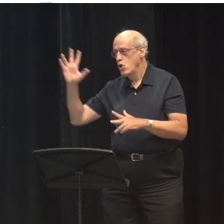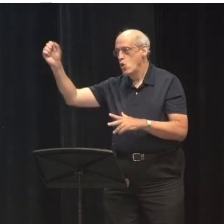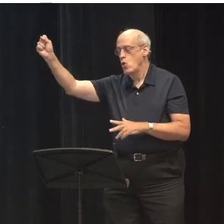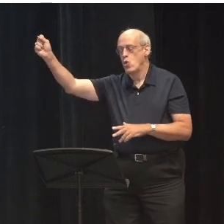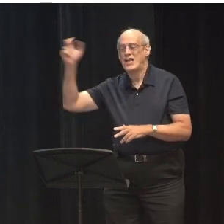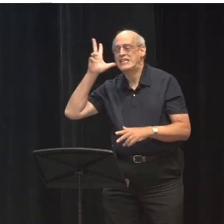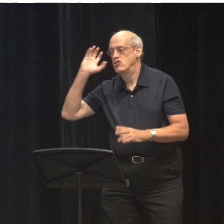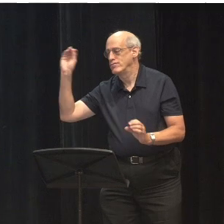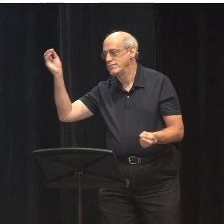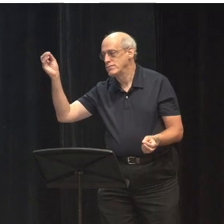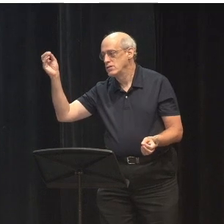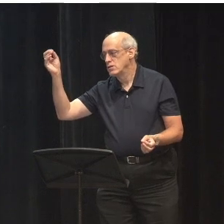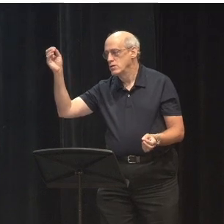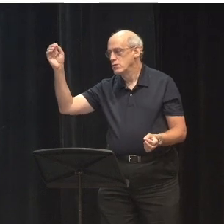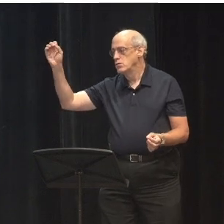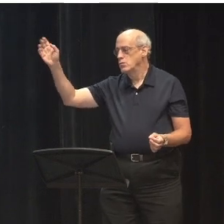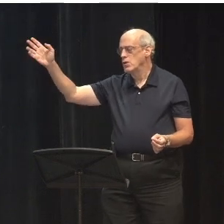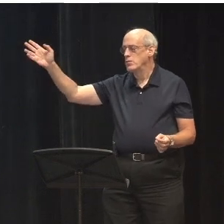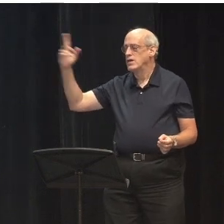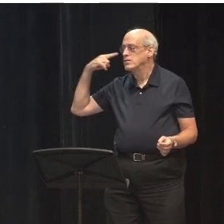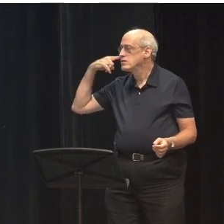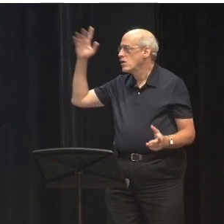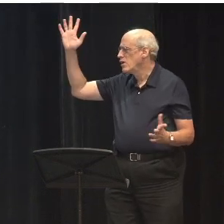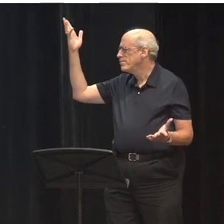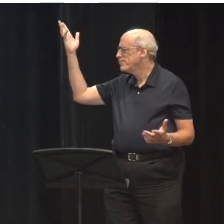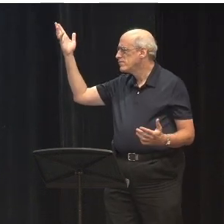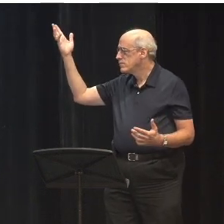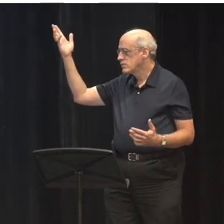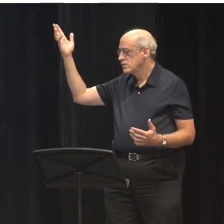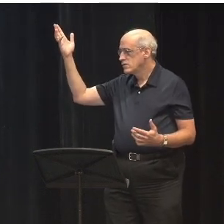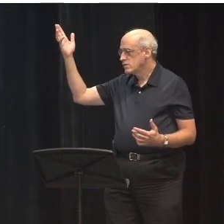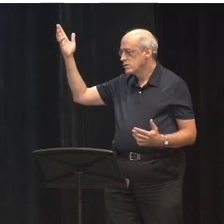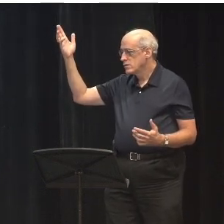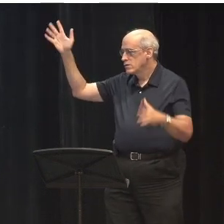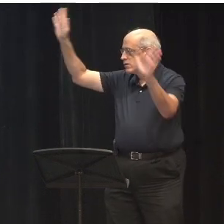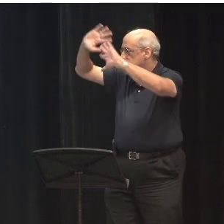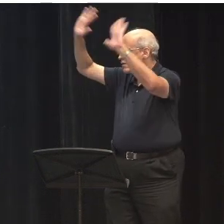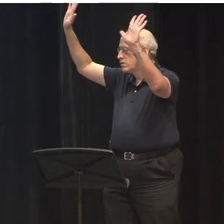Okay.